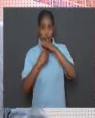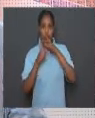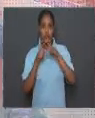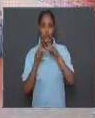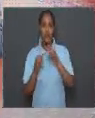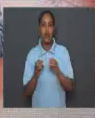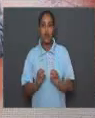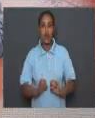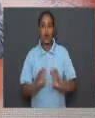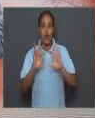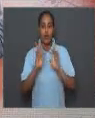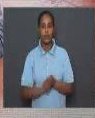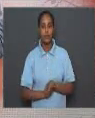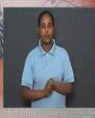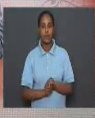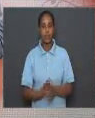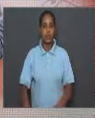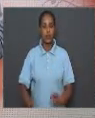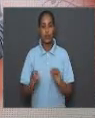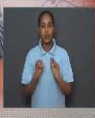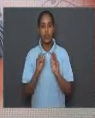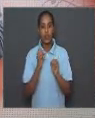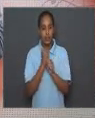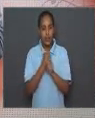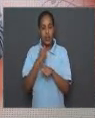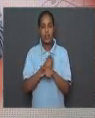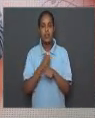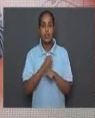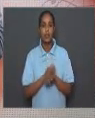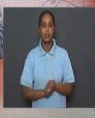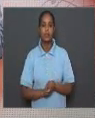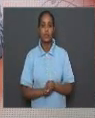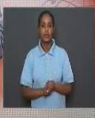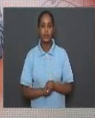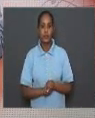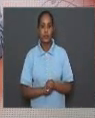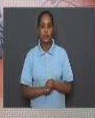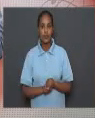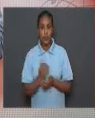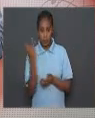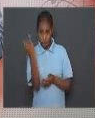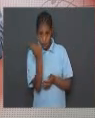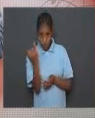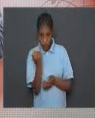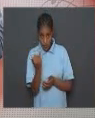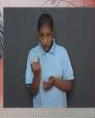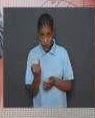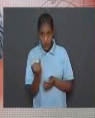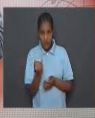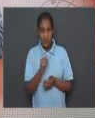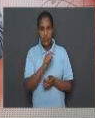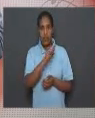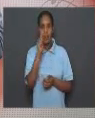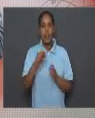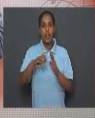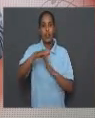glow. Students, let us do an activity. Draw a picture of an